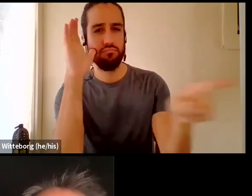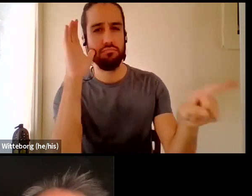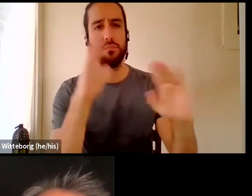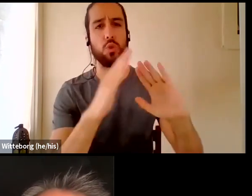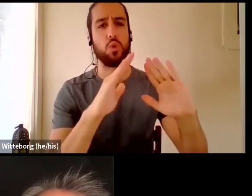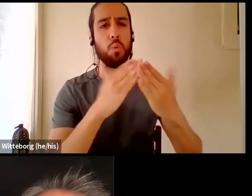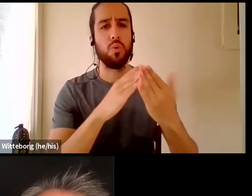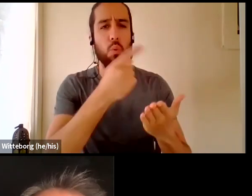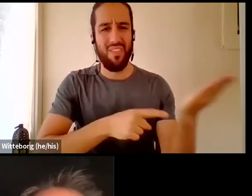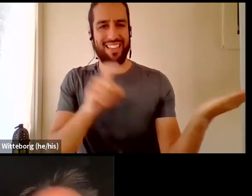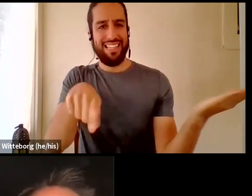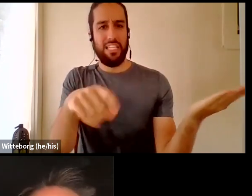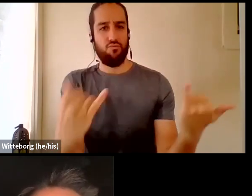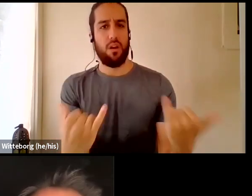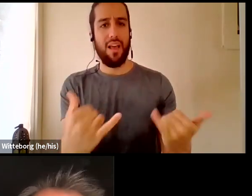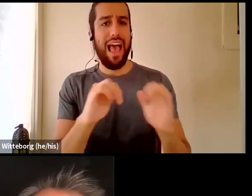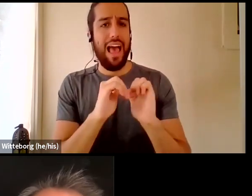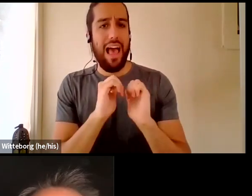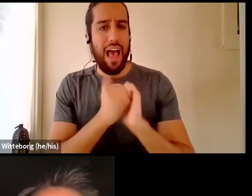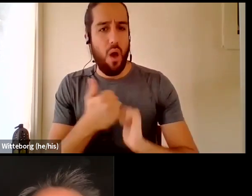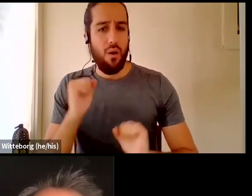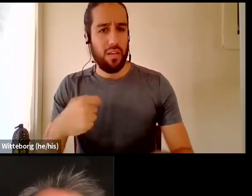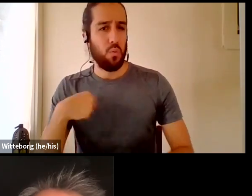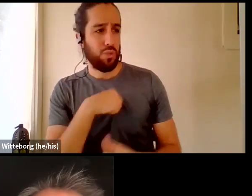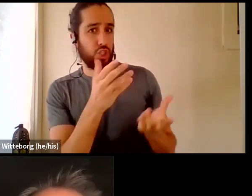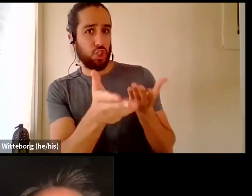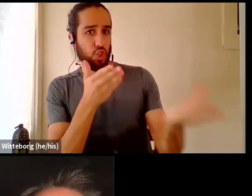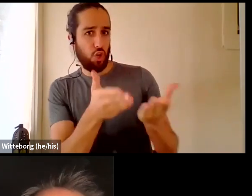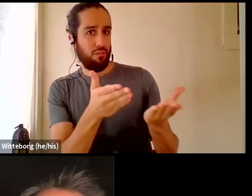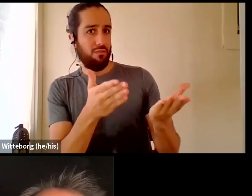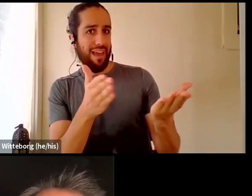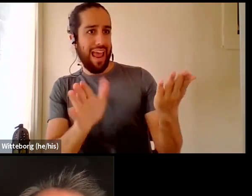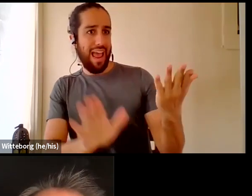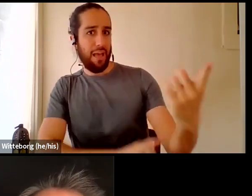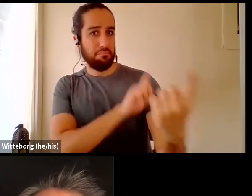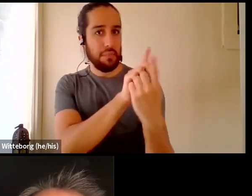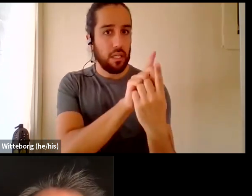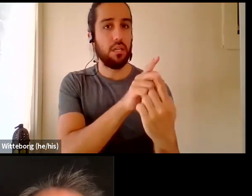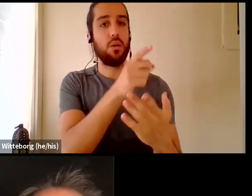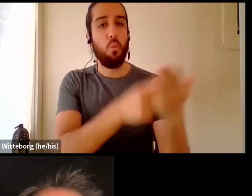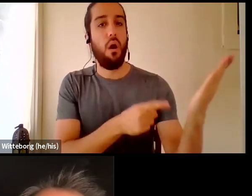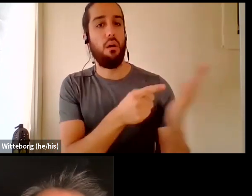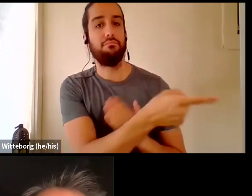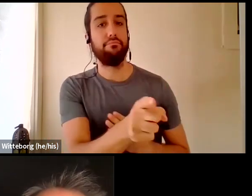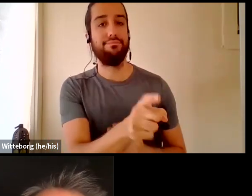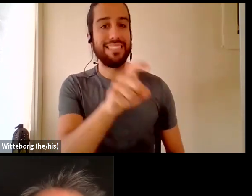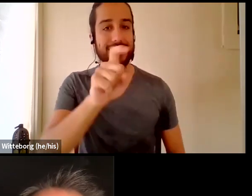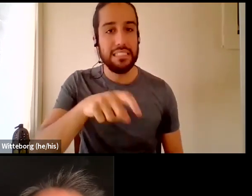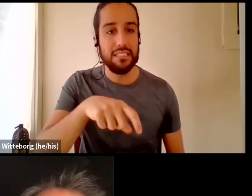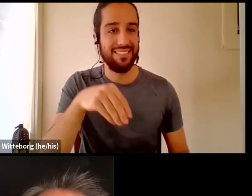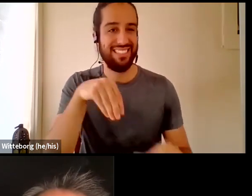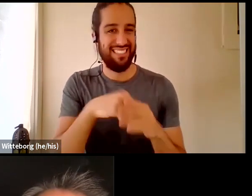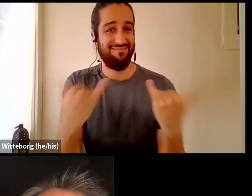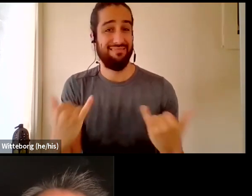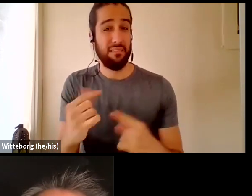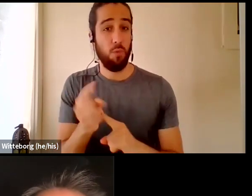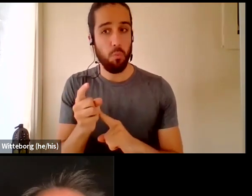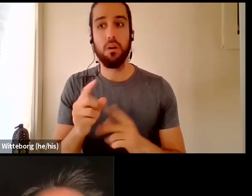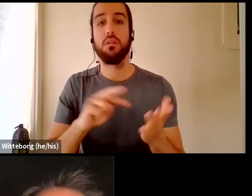can we serve them and meet them where they need in this moment, so that also when we come